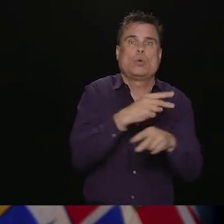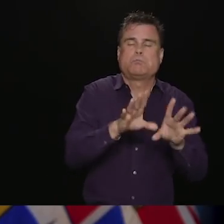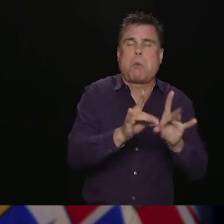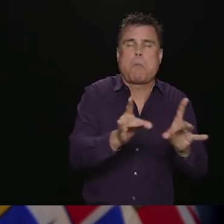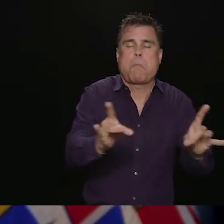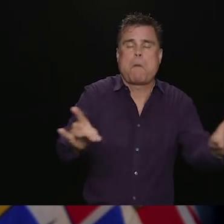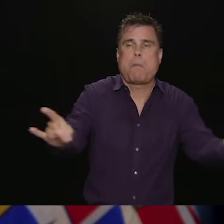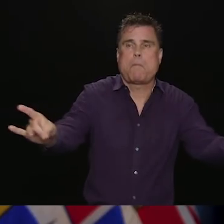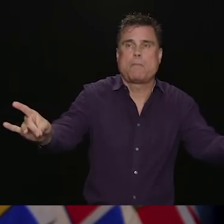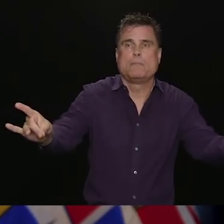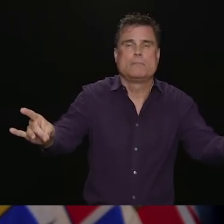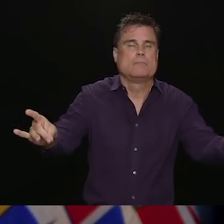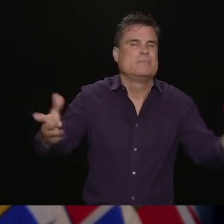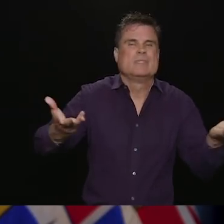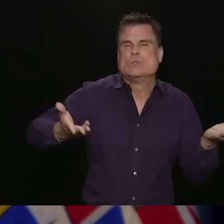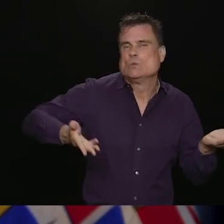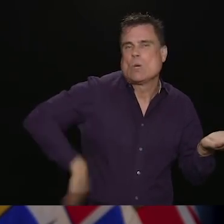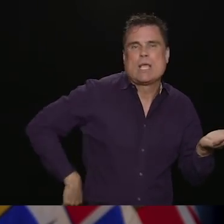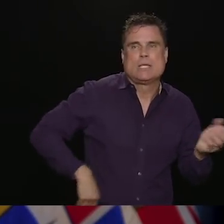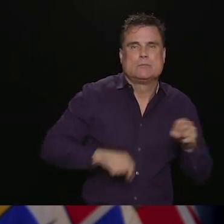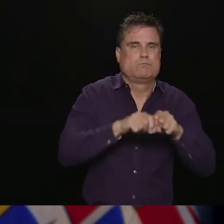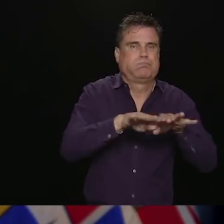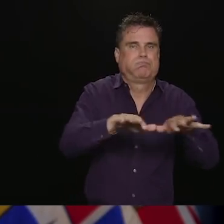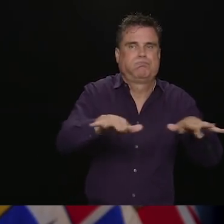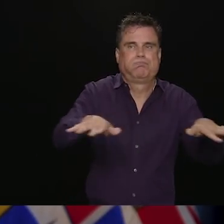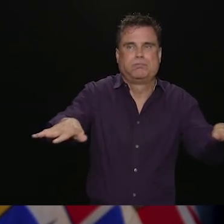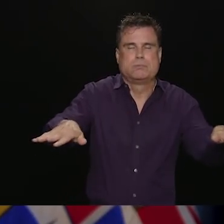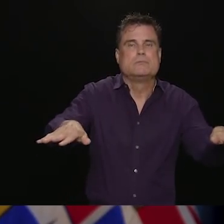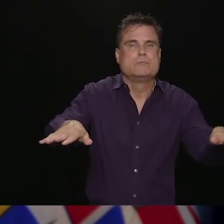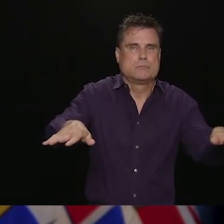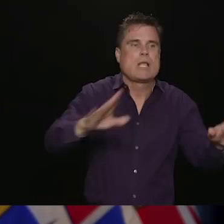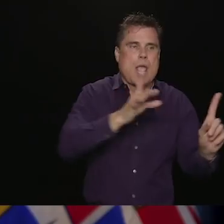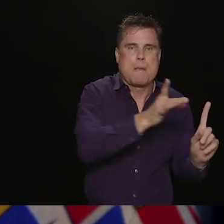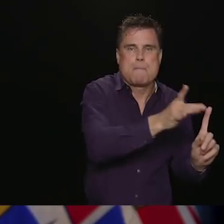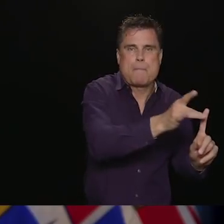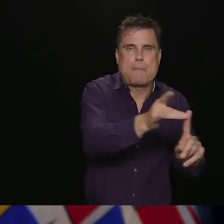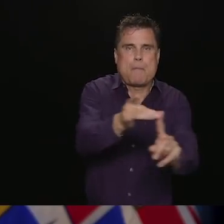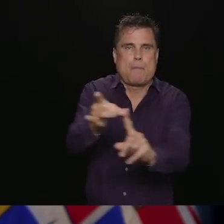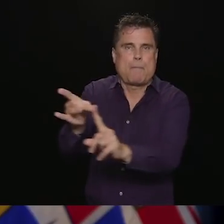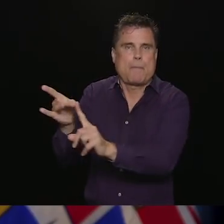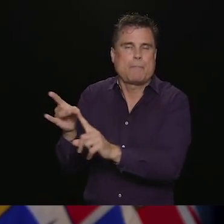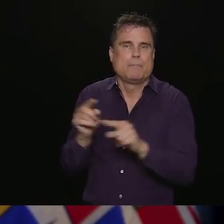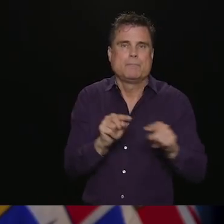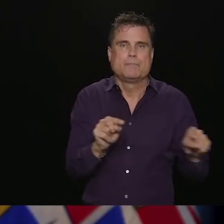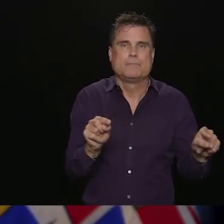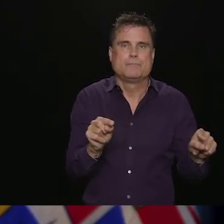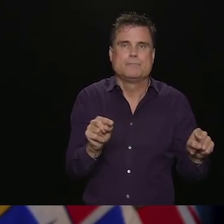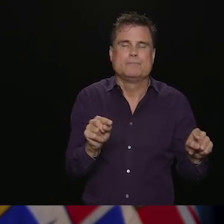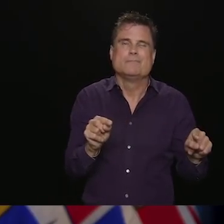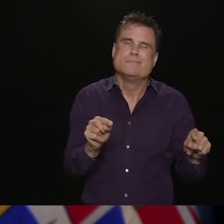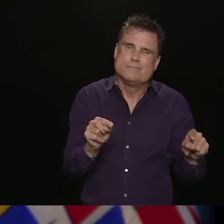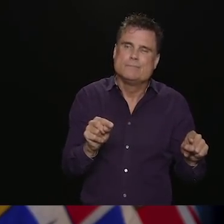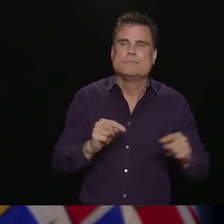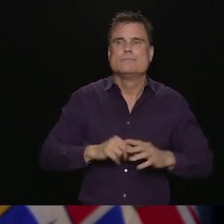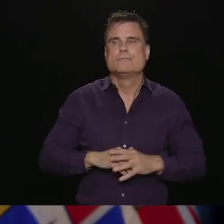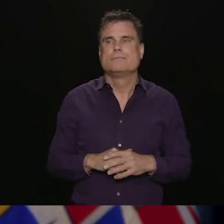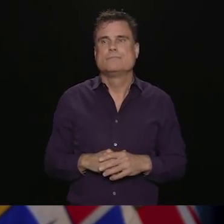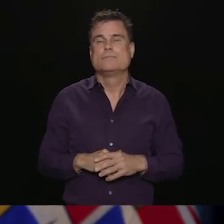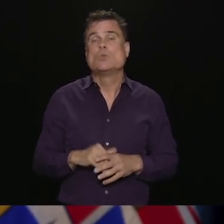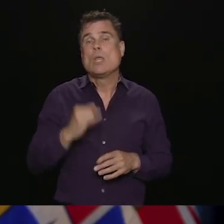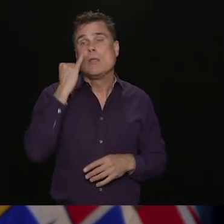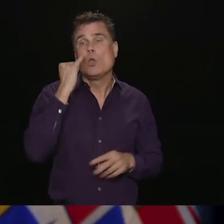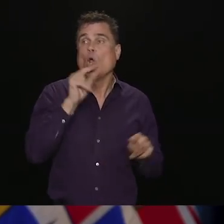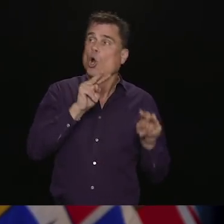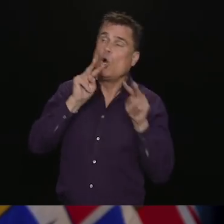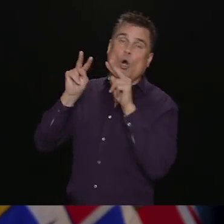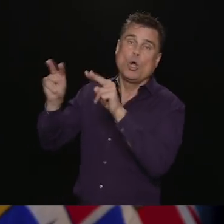virus that's in that environment, and we've seen that in places around the world where it seems like it's spreading just